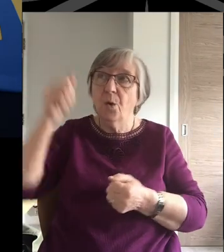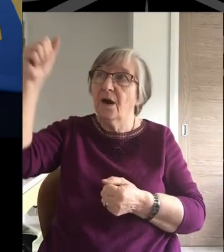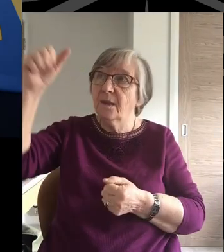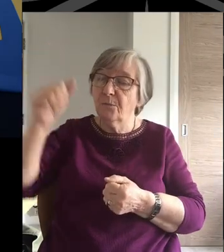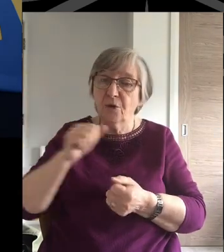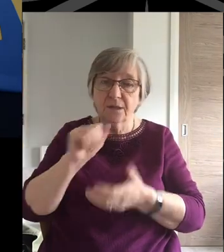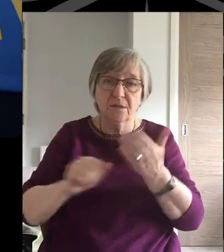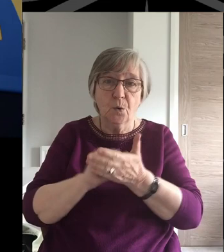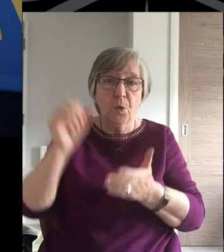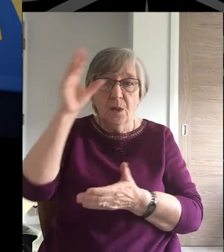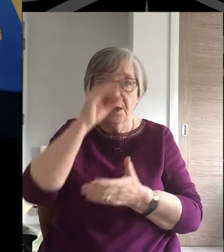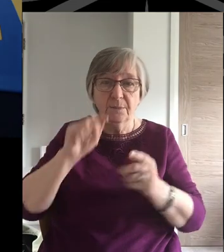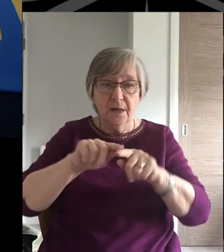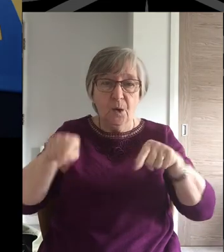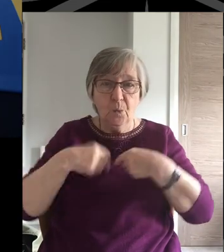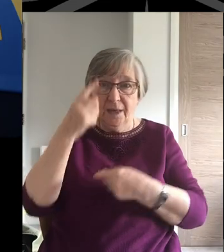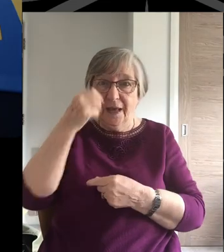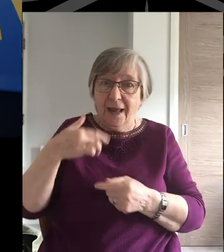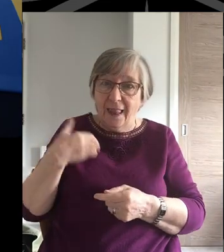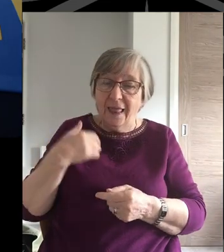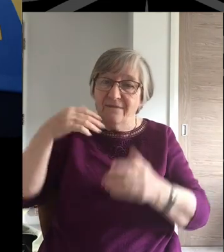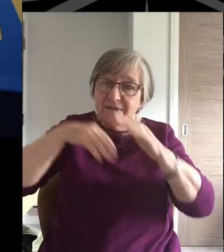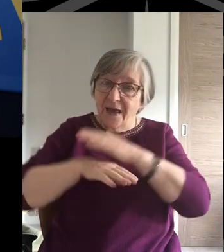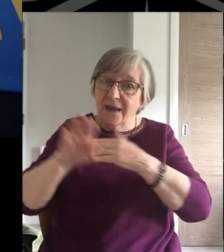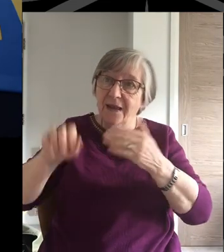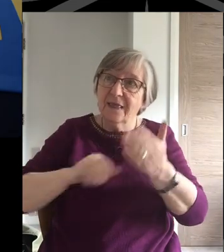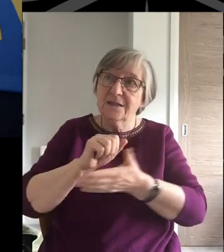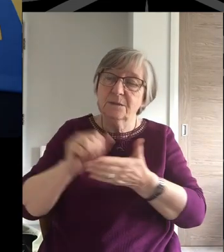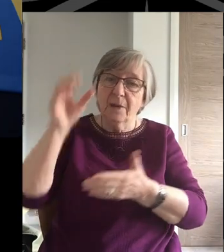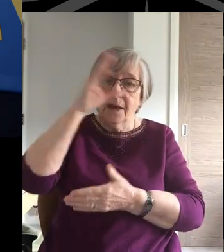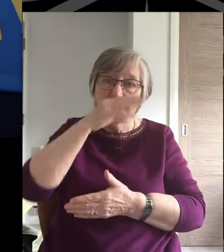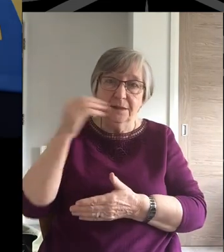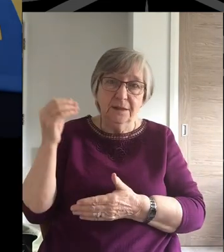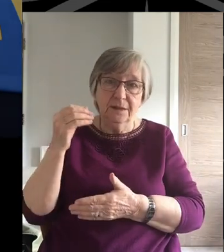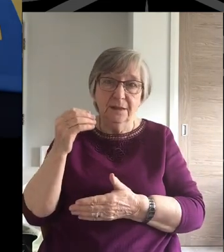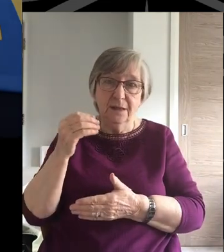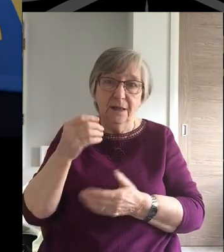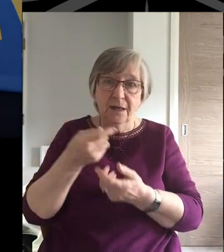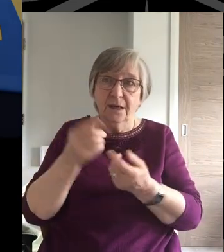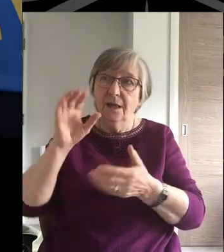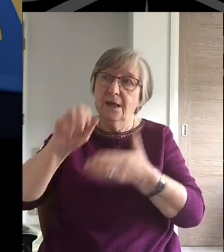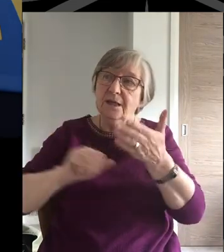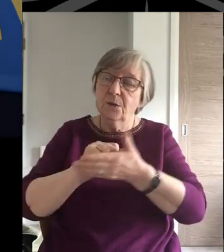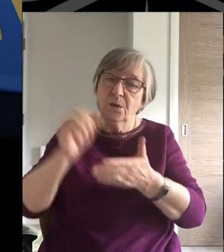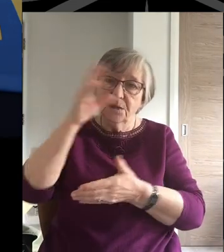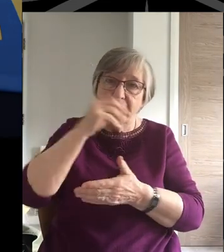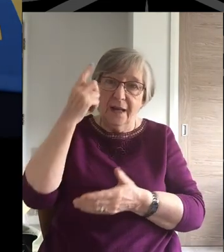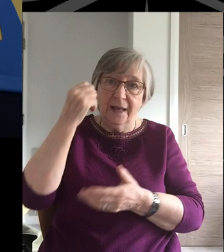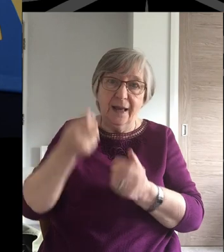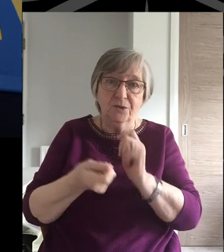Spirit that we might live with the Spirit, live in the Spirit, and have the Spirit shape and change and transform us.